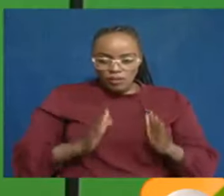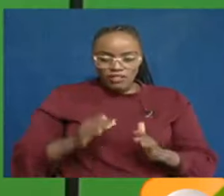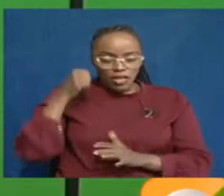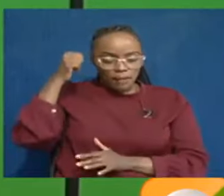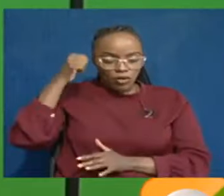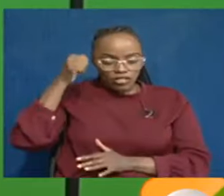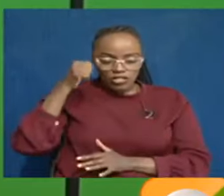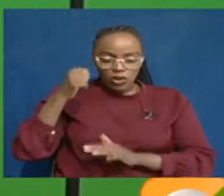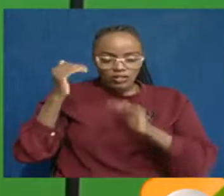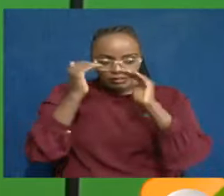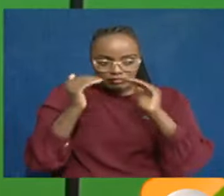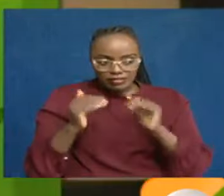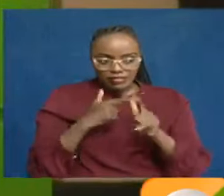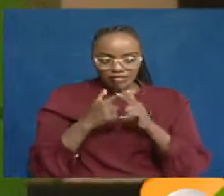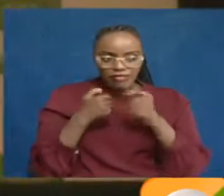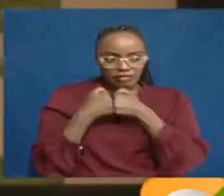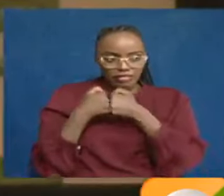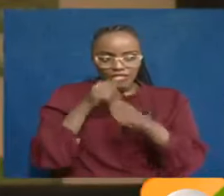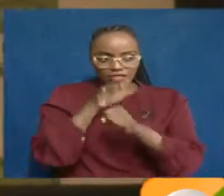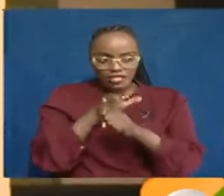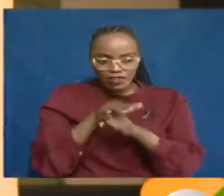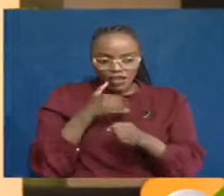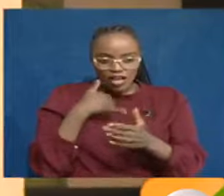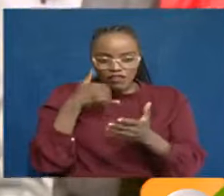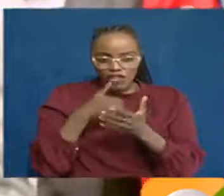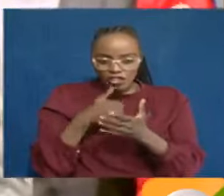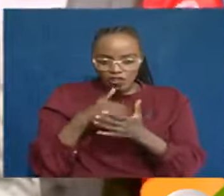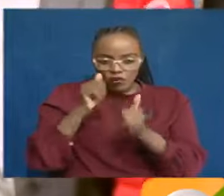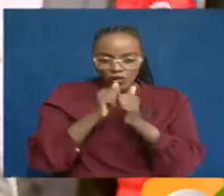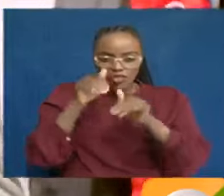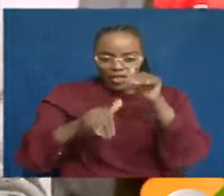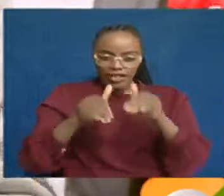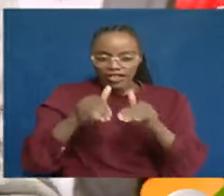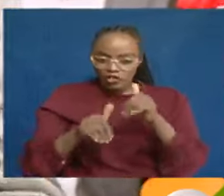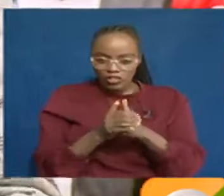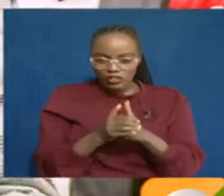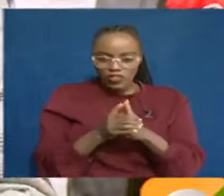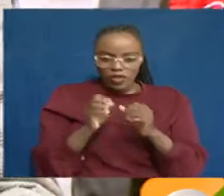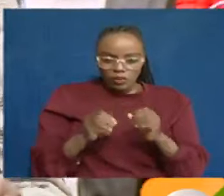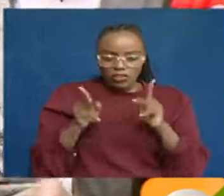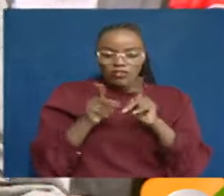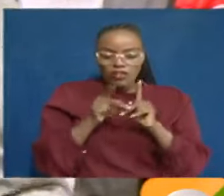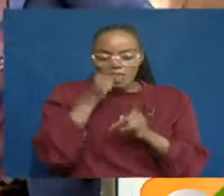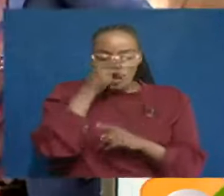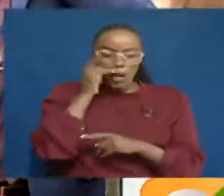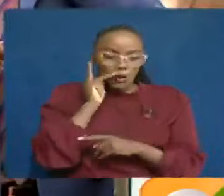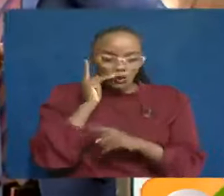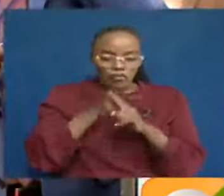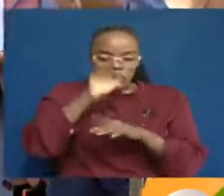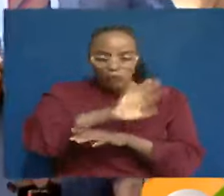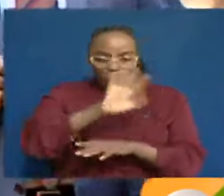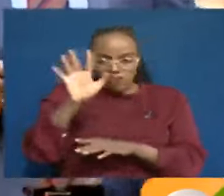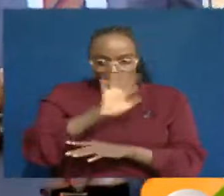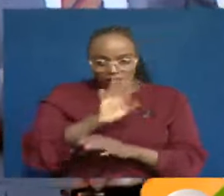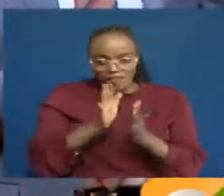political landmine causing multiple challenges, including stalled by elections. May I take this opportunity to thank Led by Kalonzo Musyoka of Wiper and Eugene